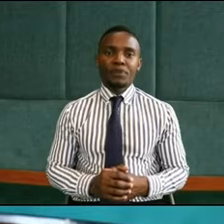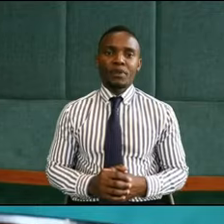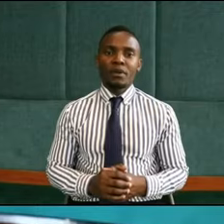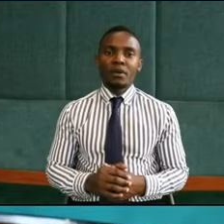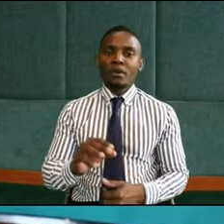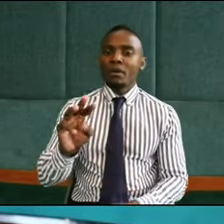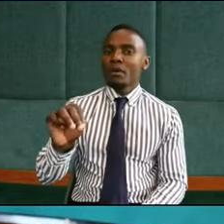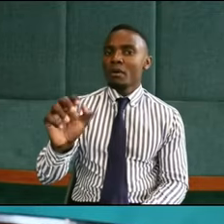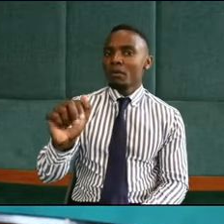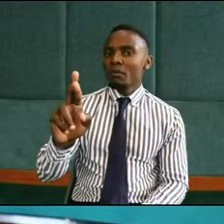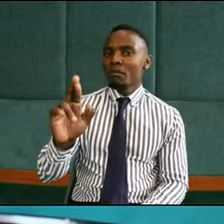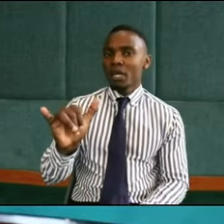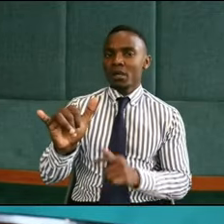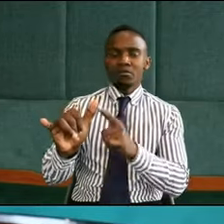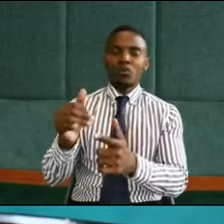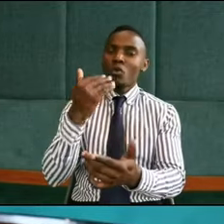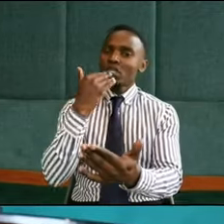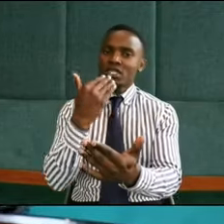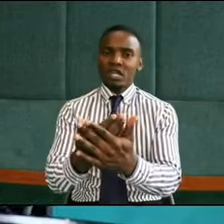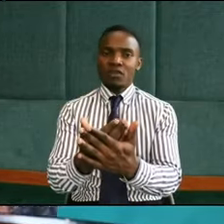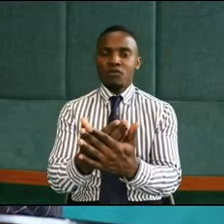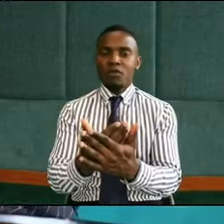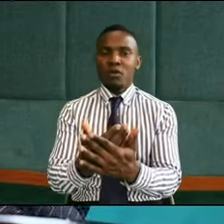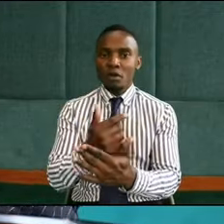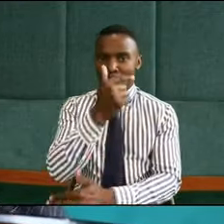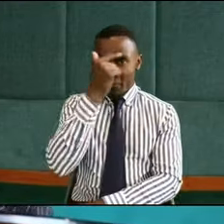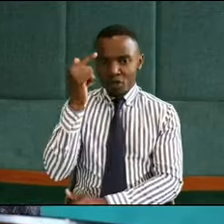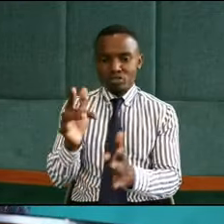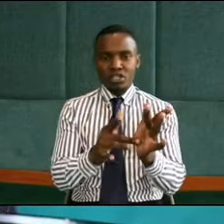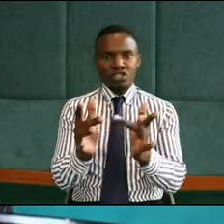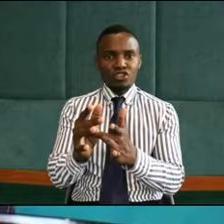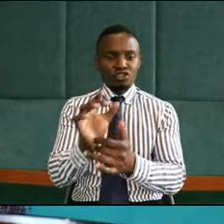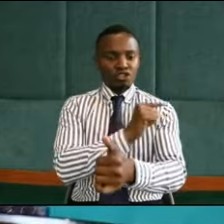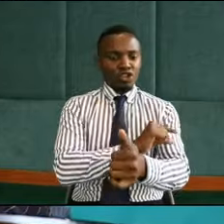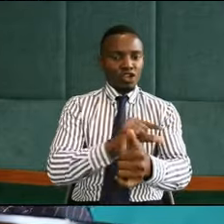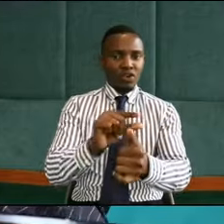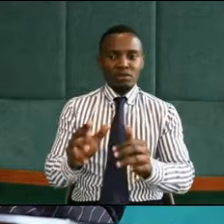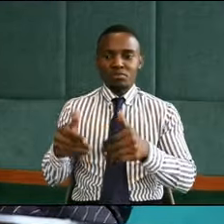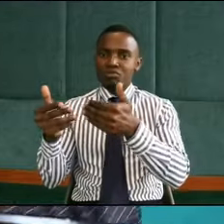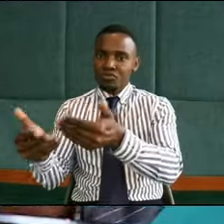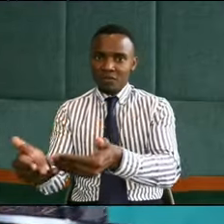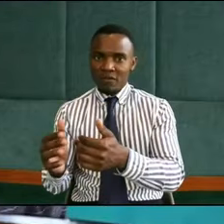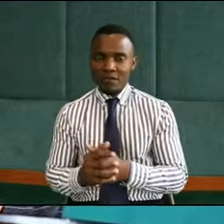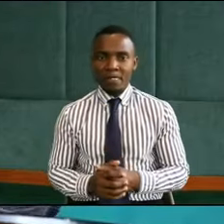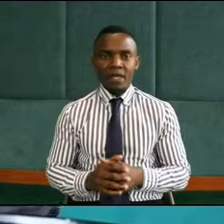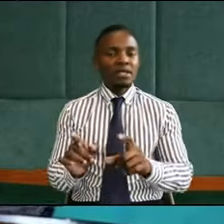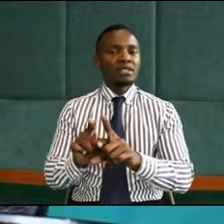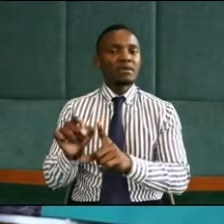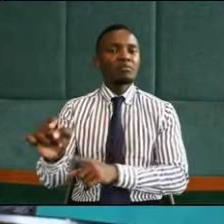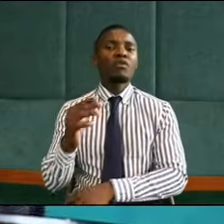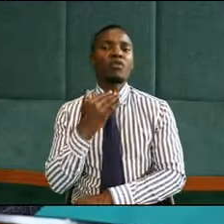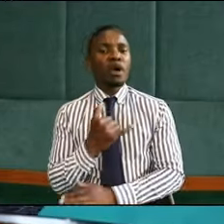Mary was grateful for the grace that he received from Jesus Christ. And she wanted